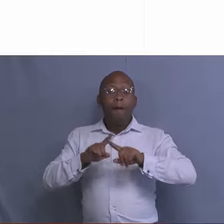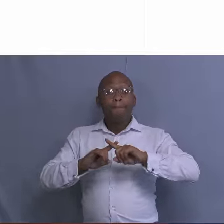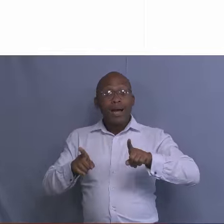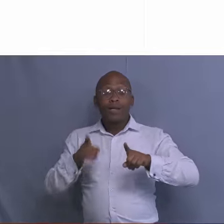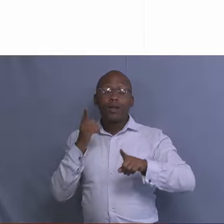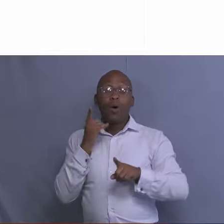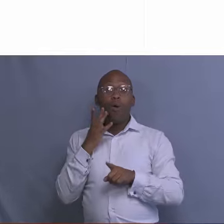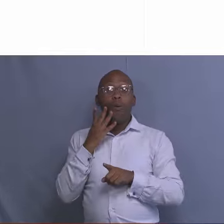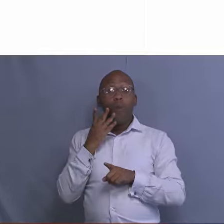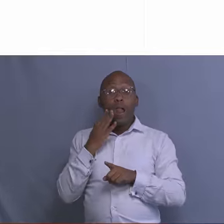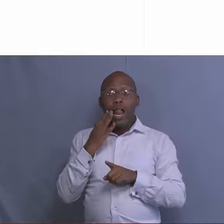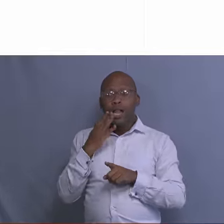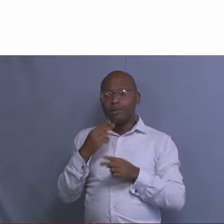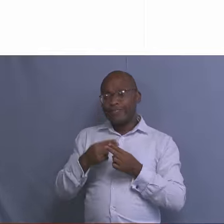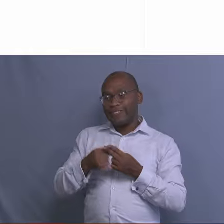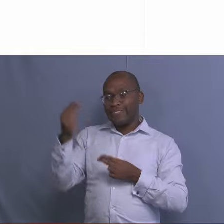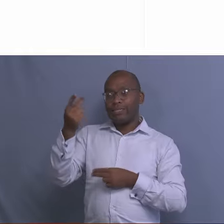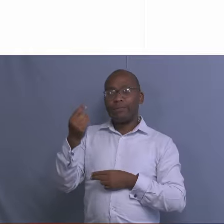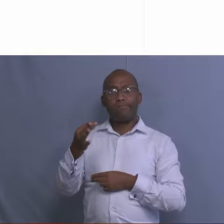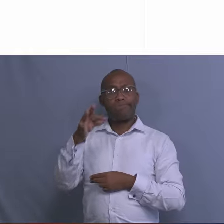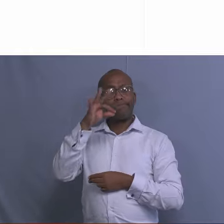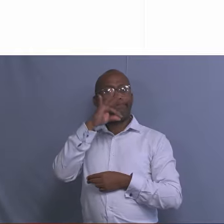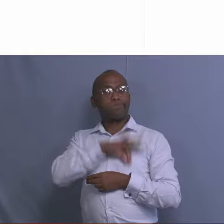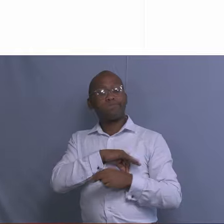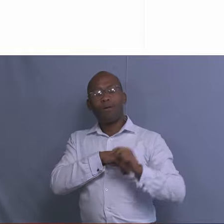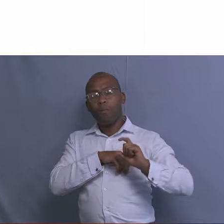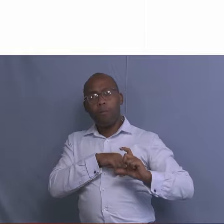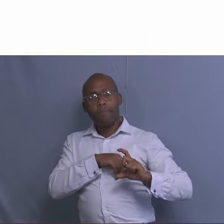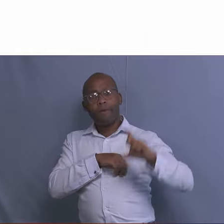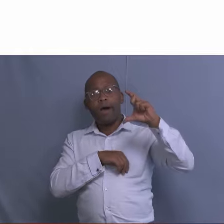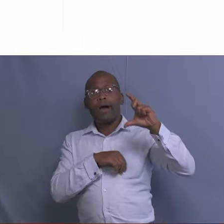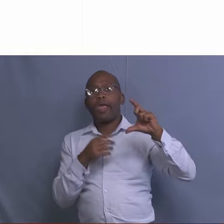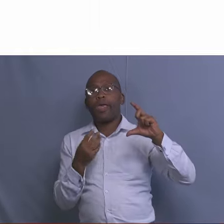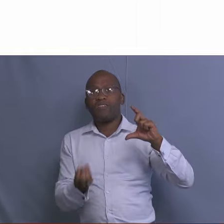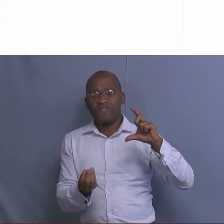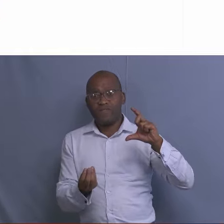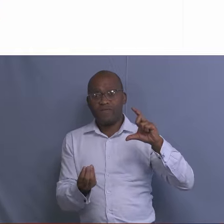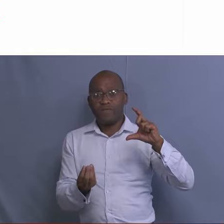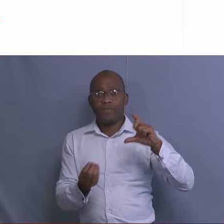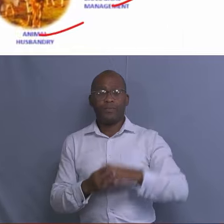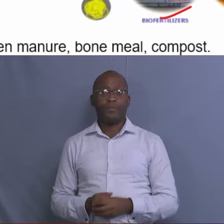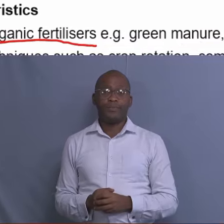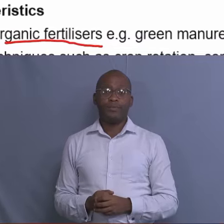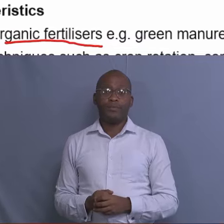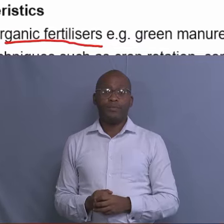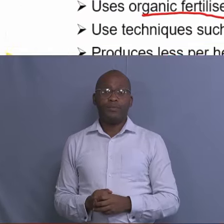the basic characteristics of organic farming.